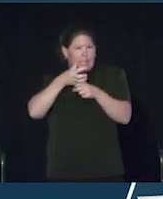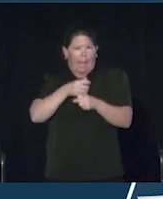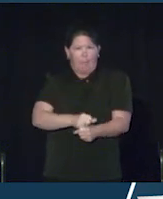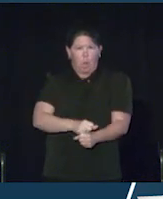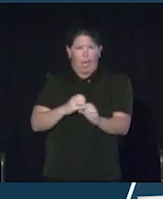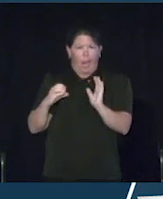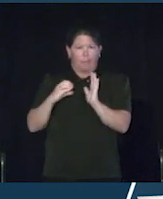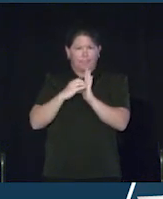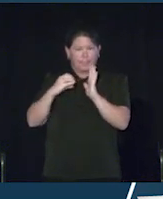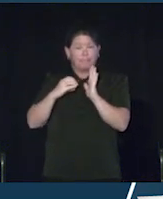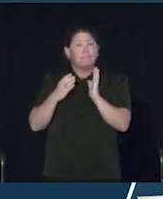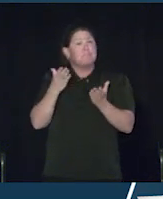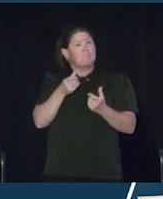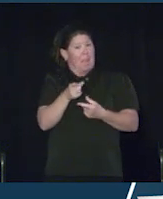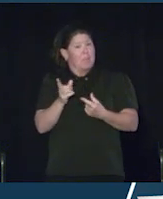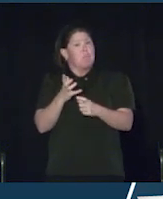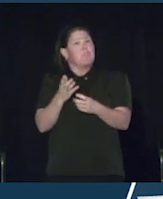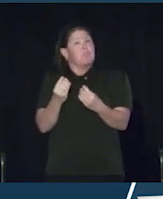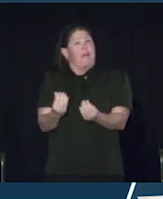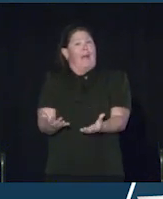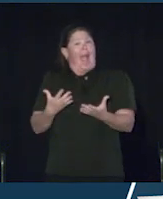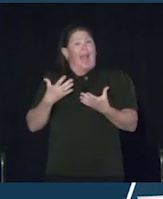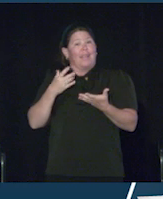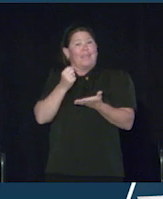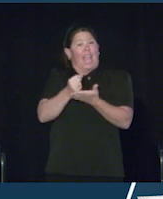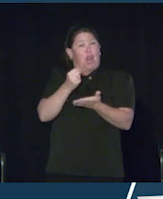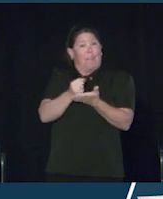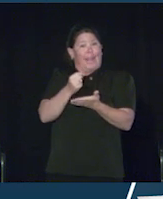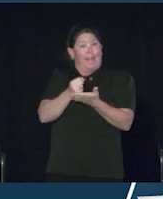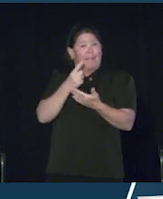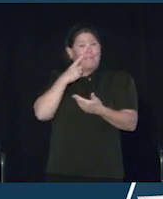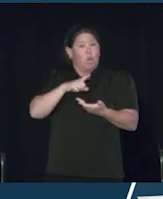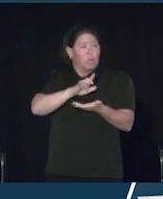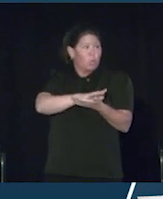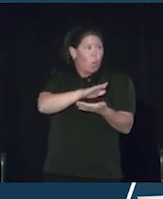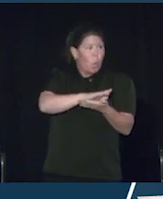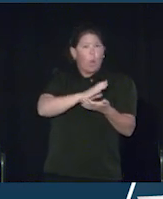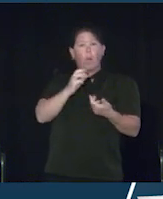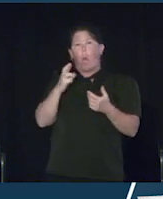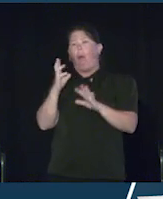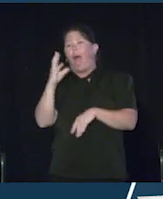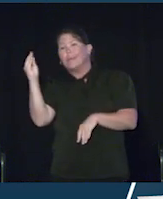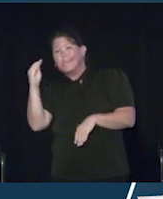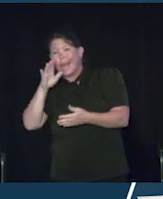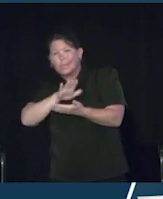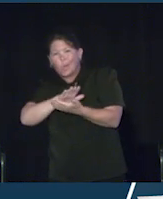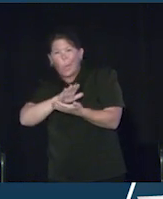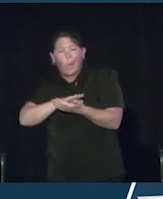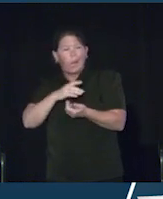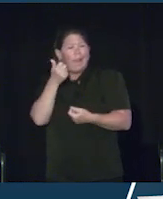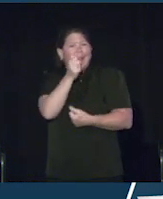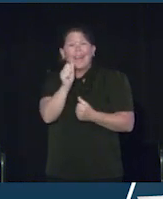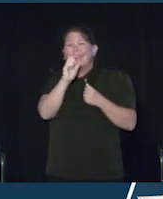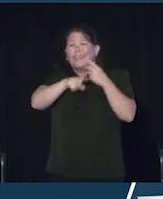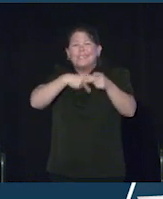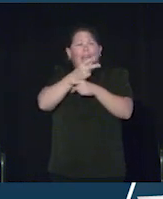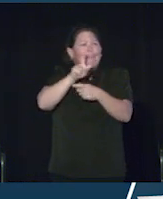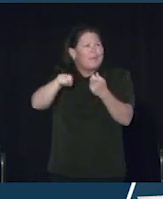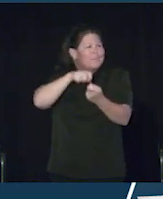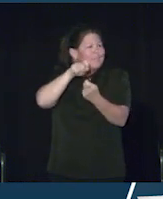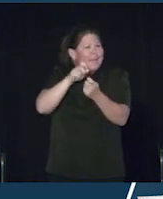if they receive therapy, so therapy summaries or implementation plans or anything like that